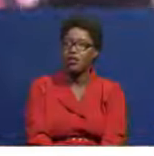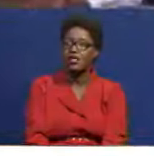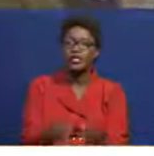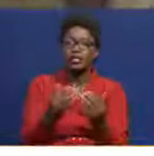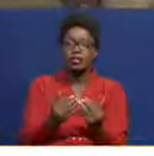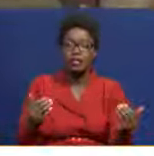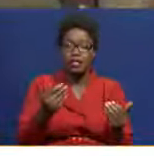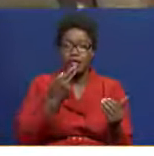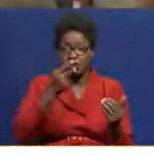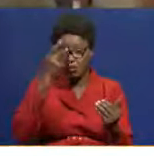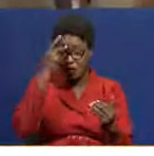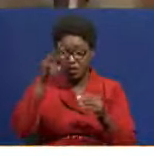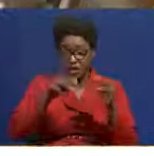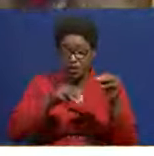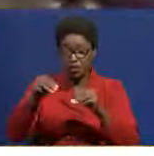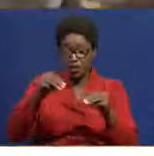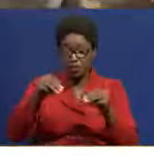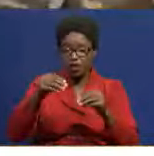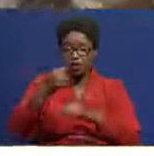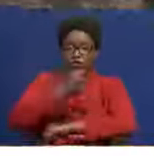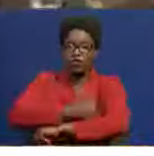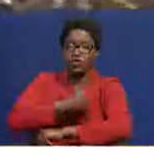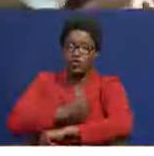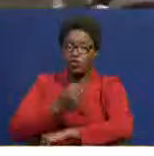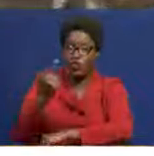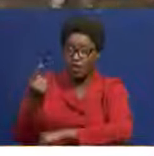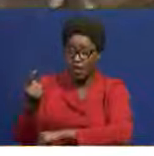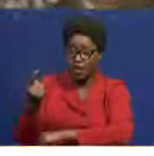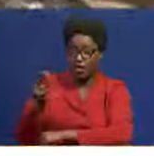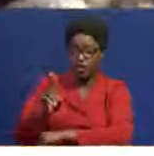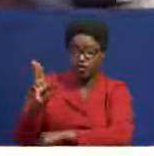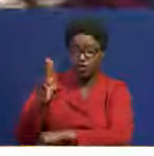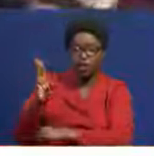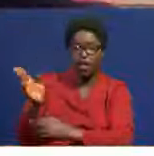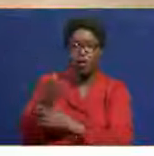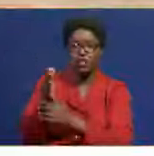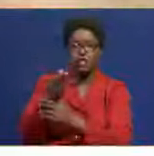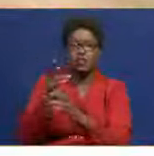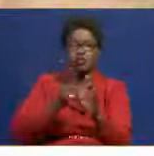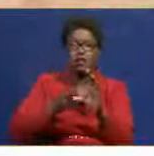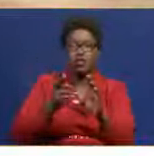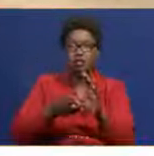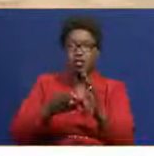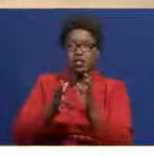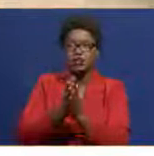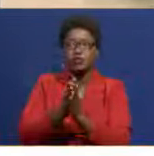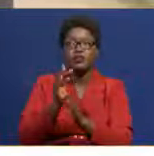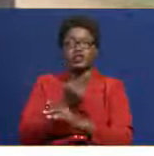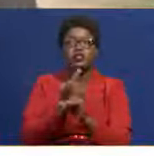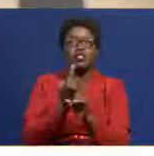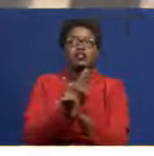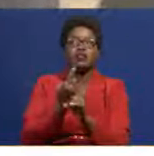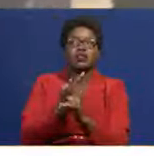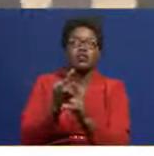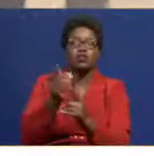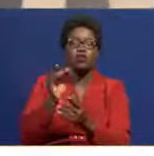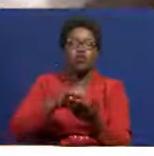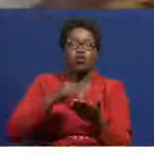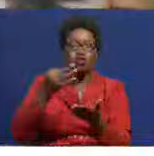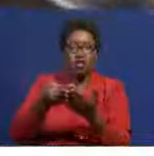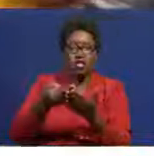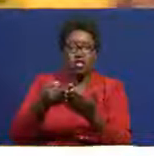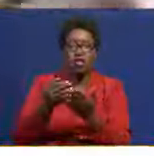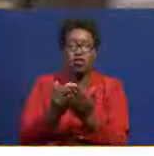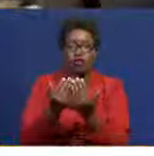Pupils, parents and the management of the Rophine Field Group of Schools on Thursday participated in a series of events to raise funds for children in